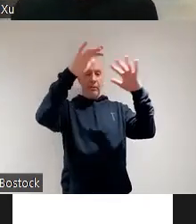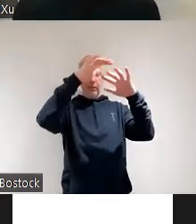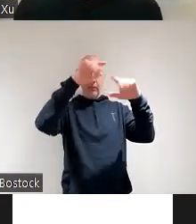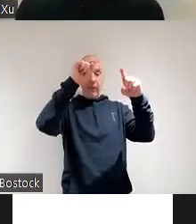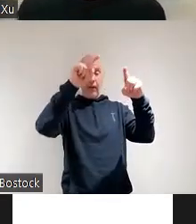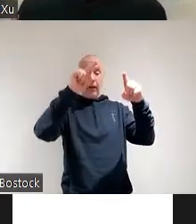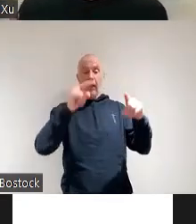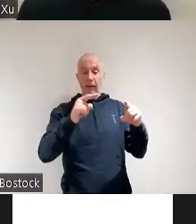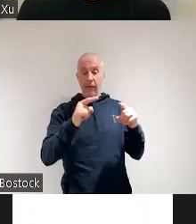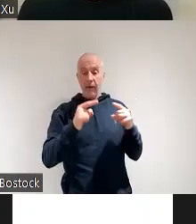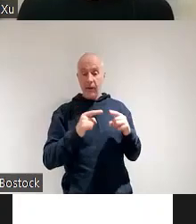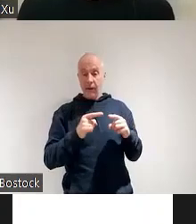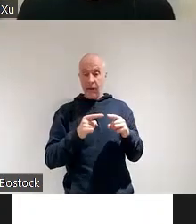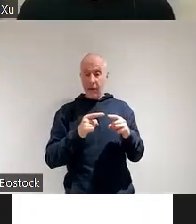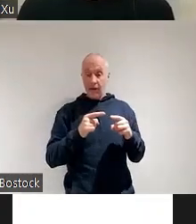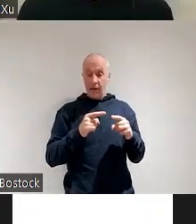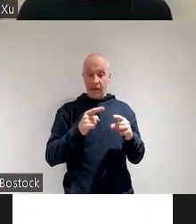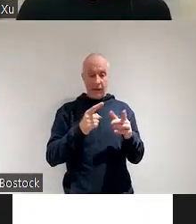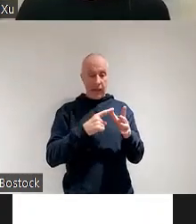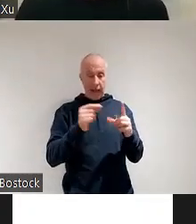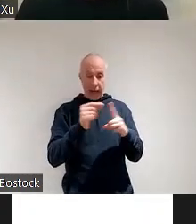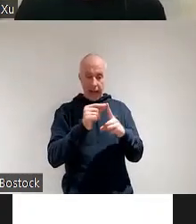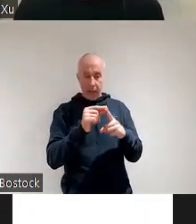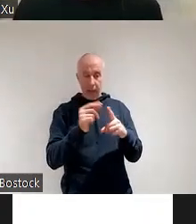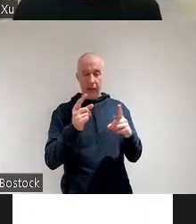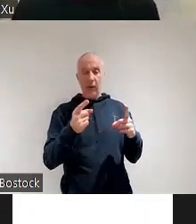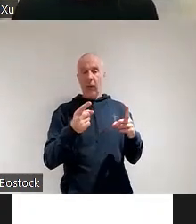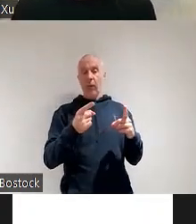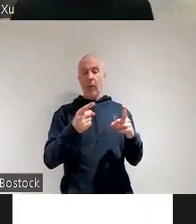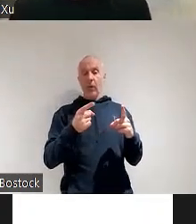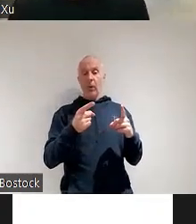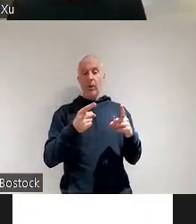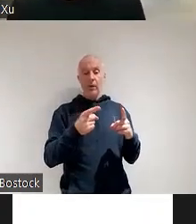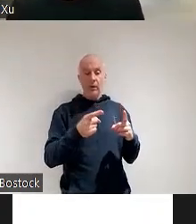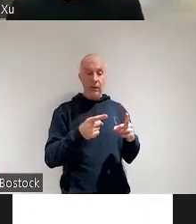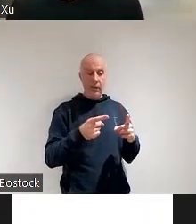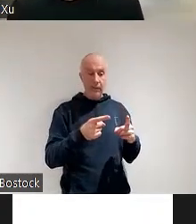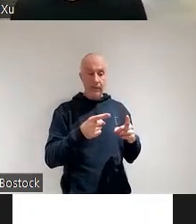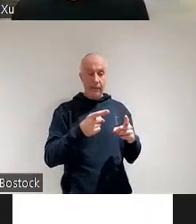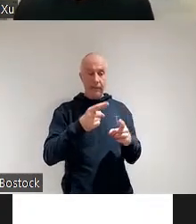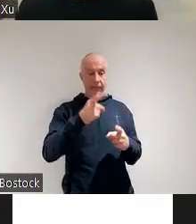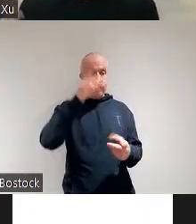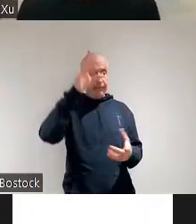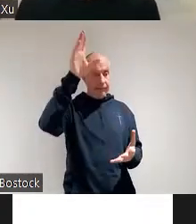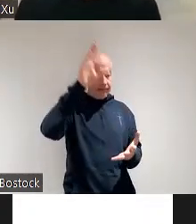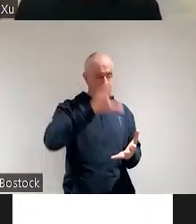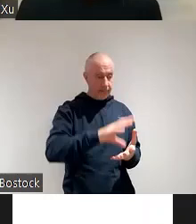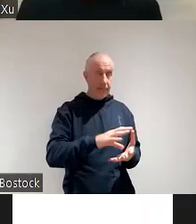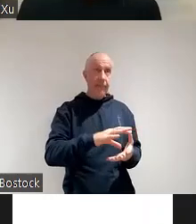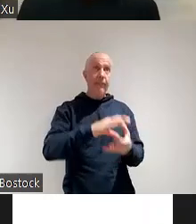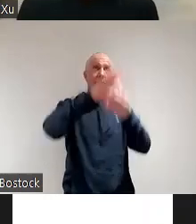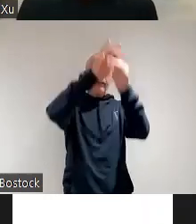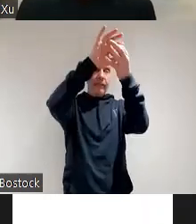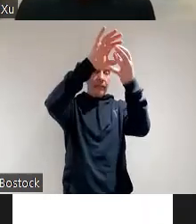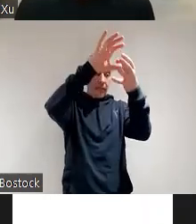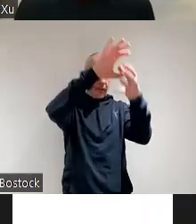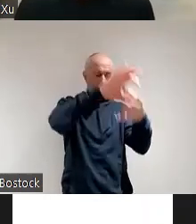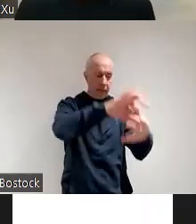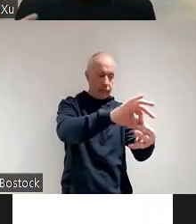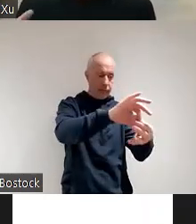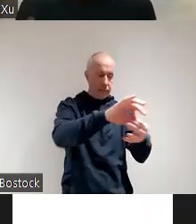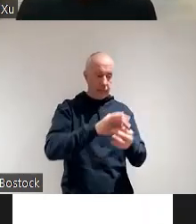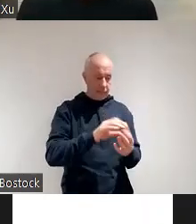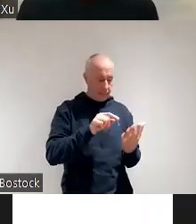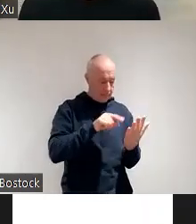web-based platform or your app, which is able to monitor the charger.